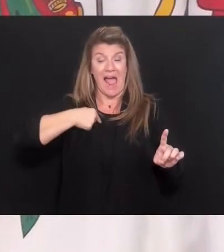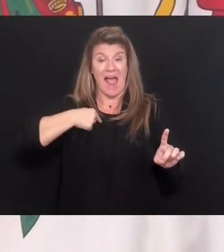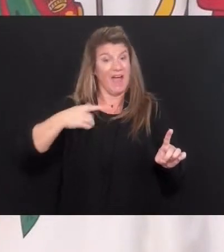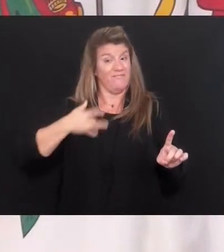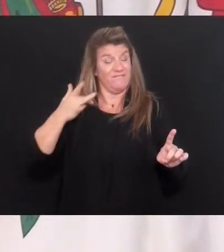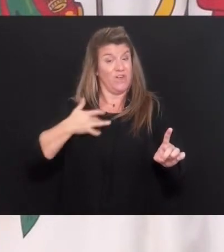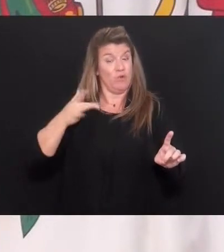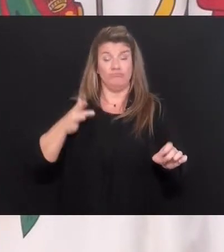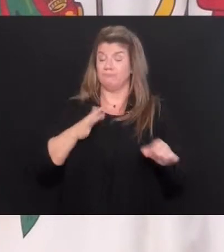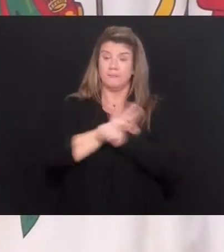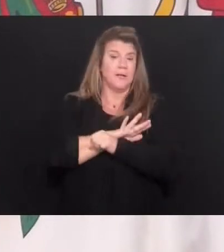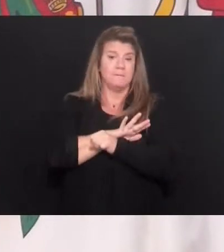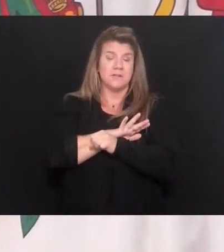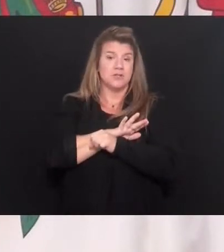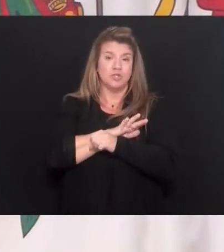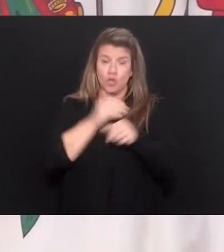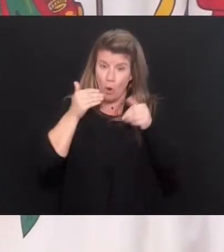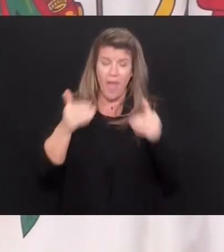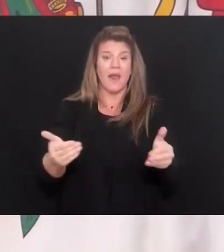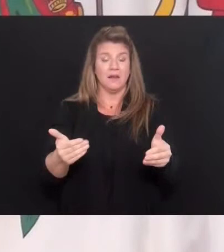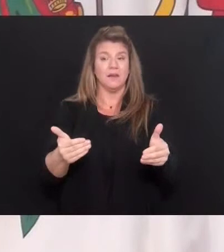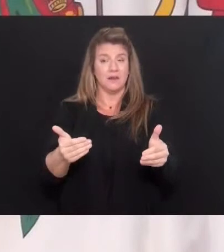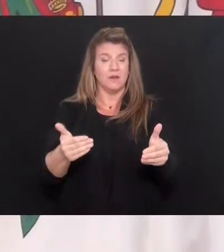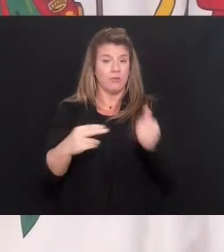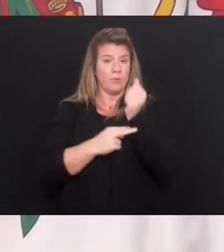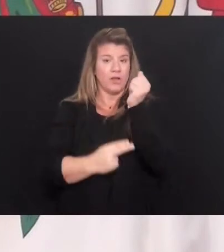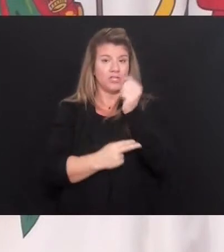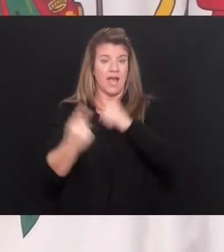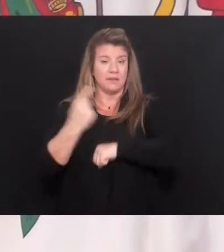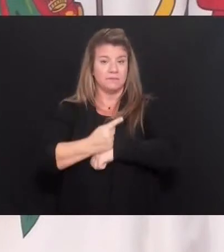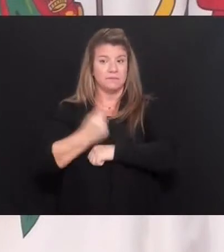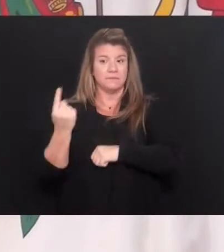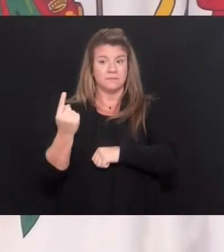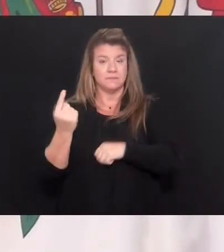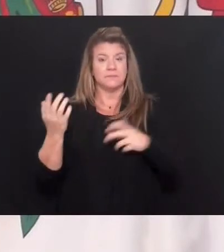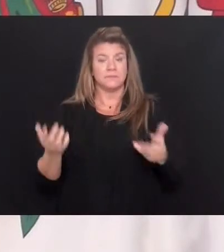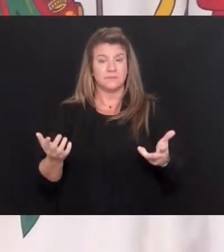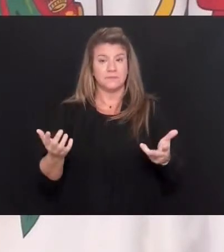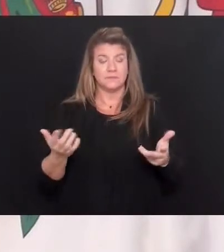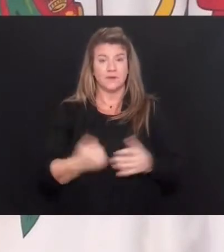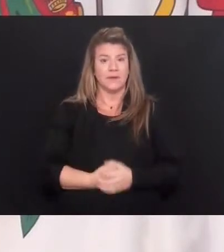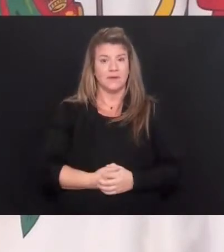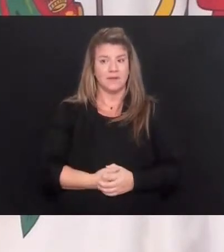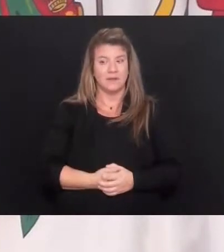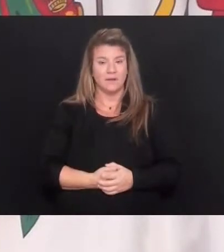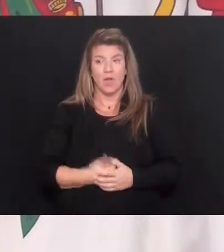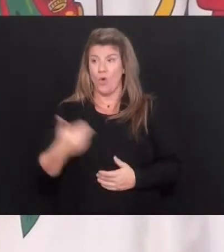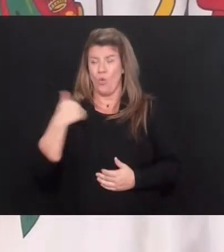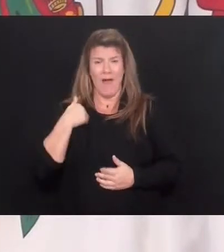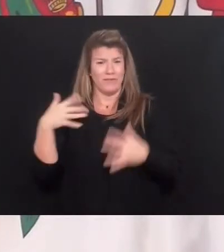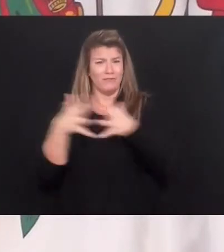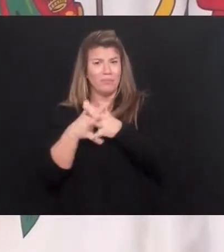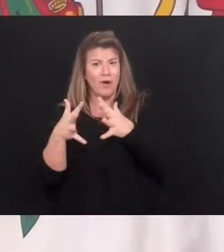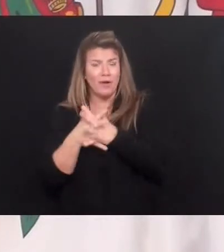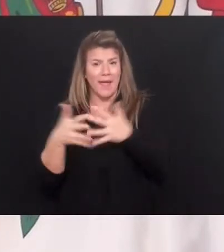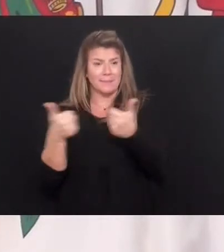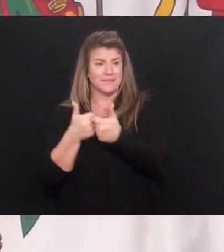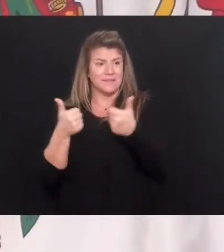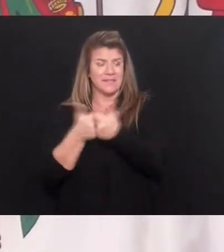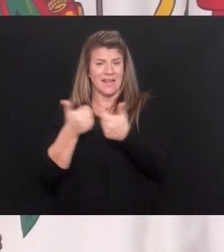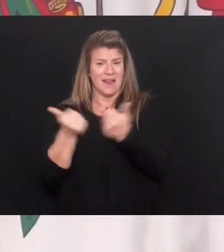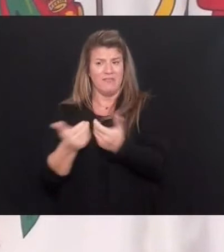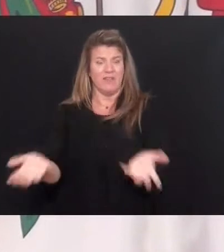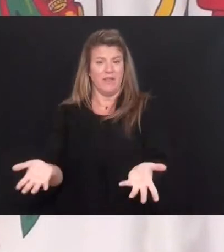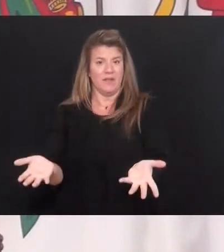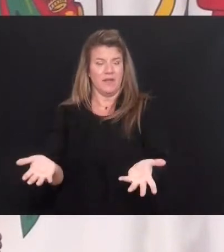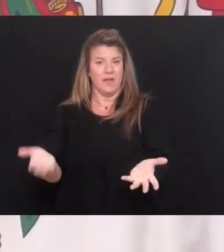think wholeheartedly we should go forward with Bridge Day. You know, we're having football games and everything, you know, where